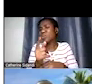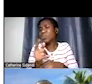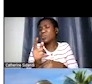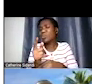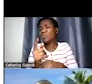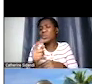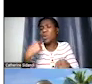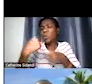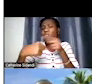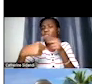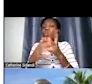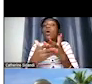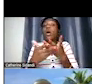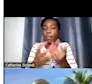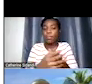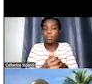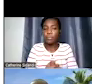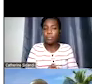on?